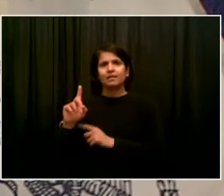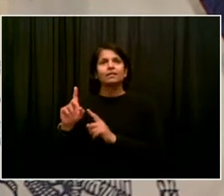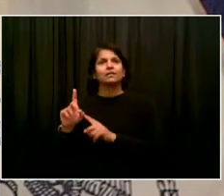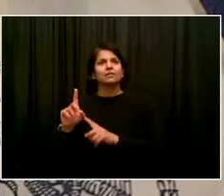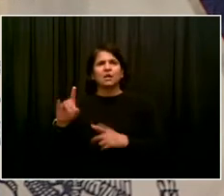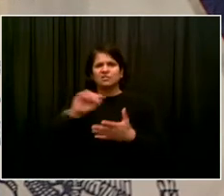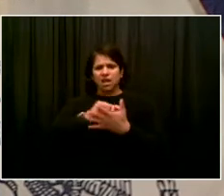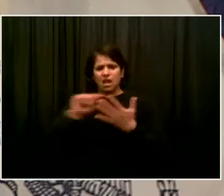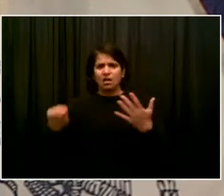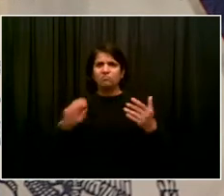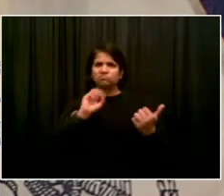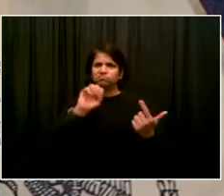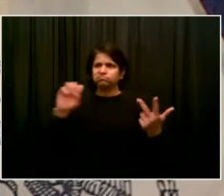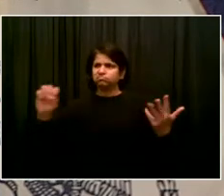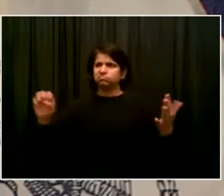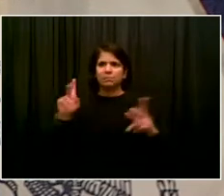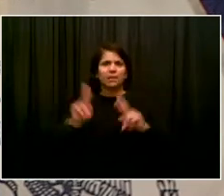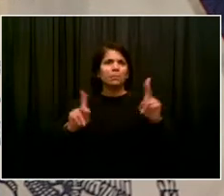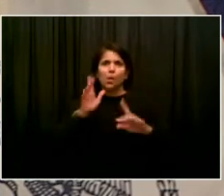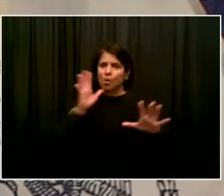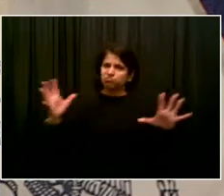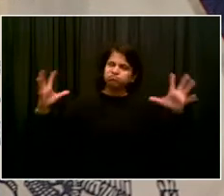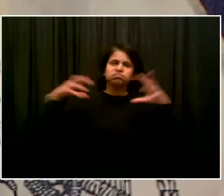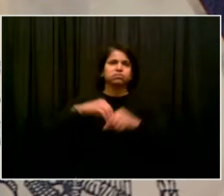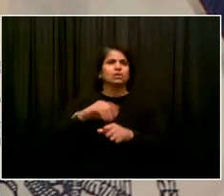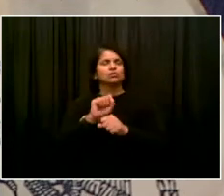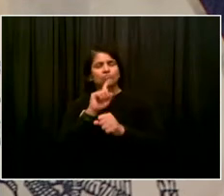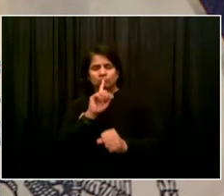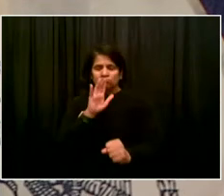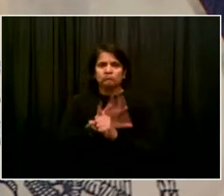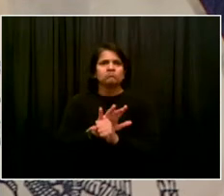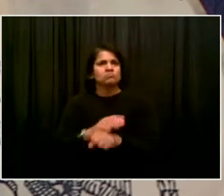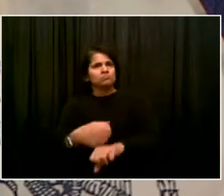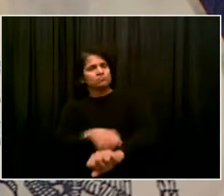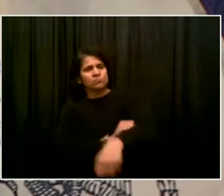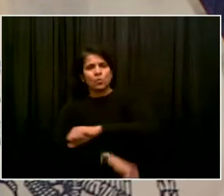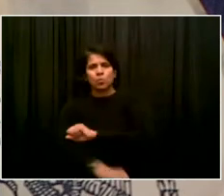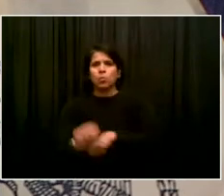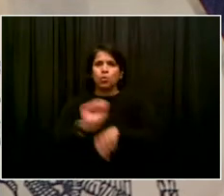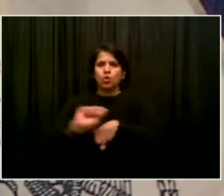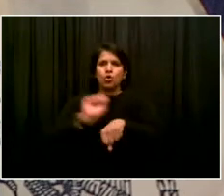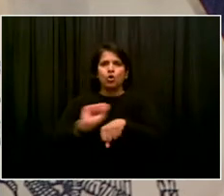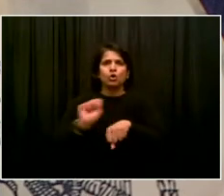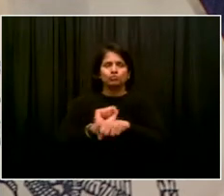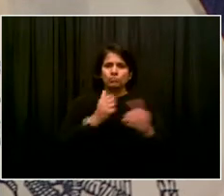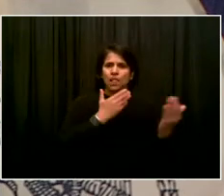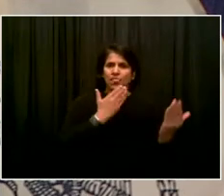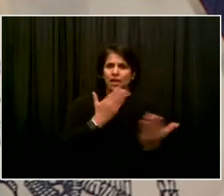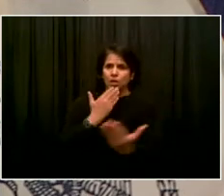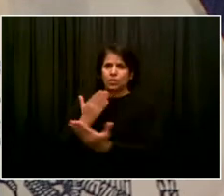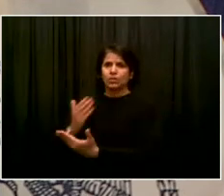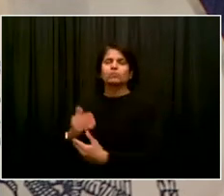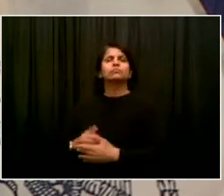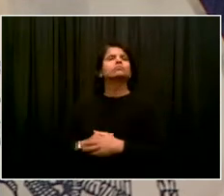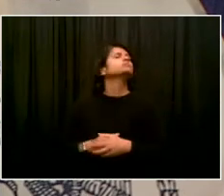Today, we're also focusing on the formalization, the permanent status of the Office for Neighborhood